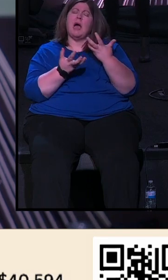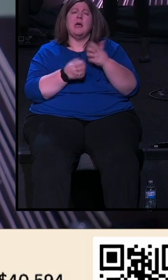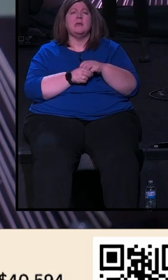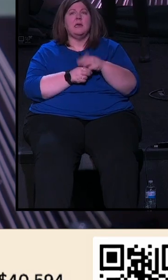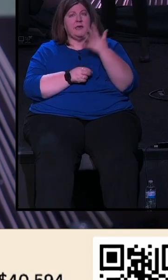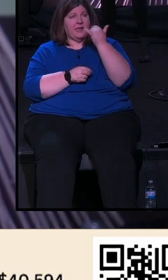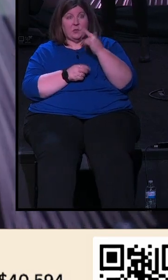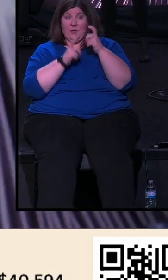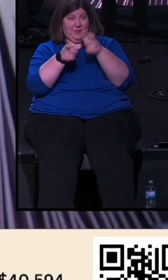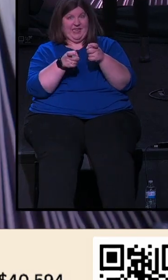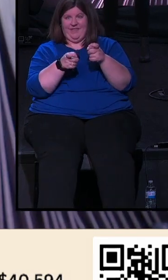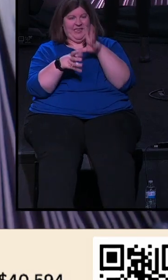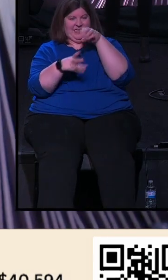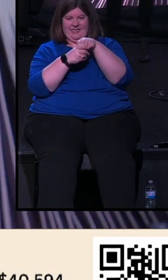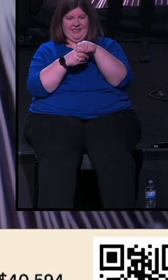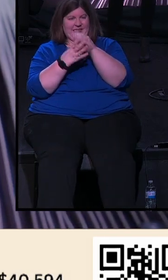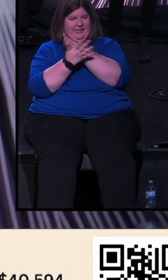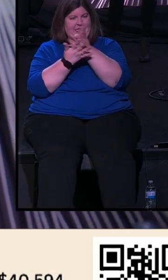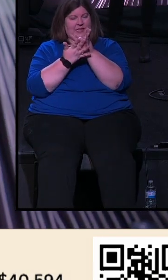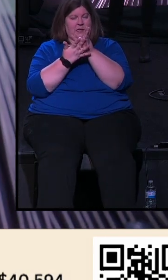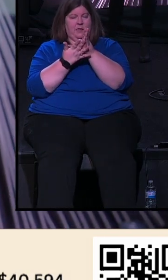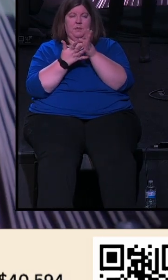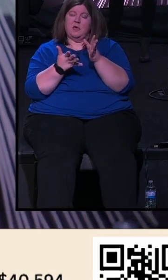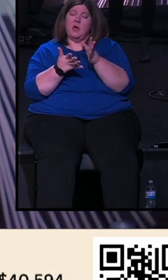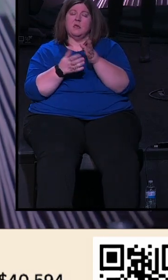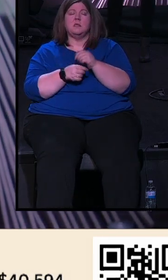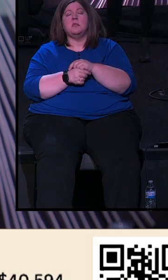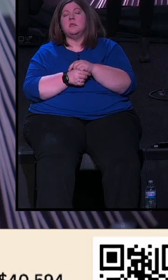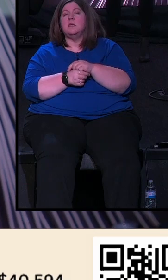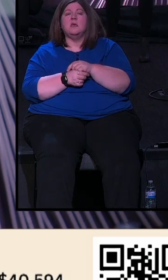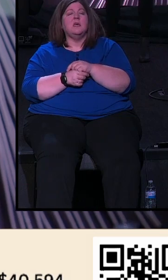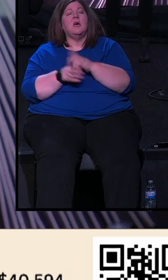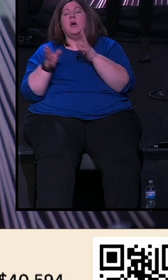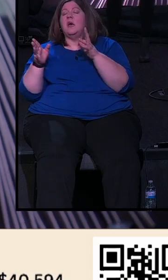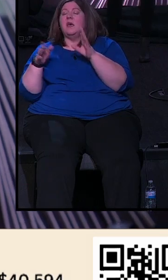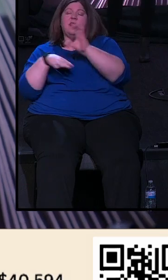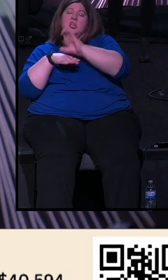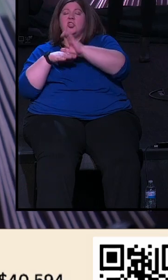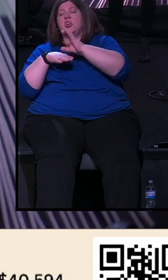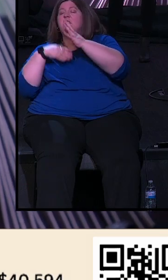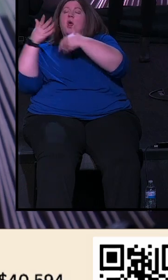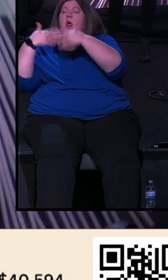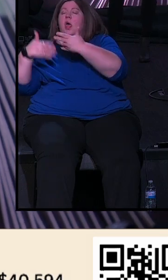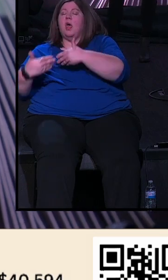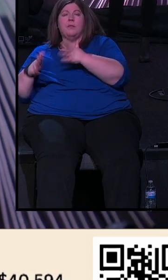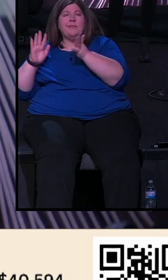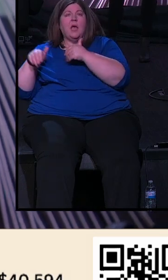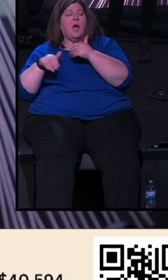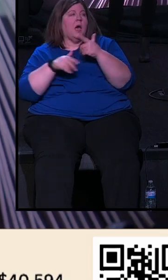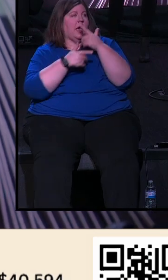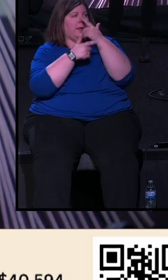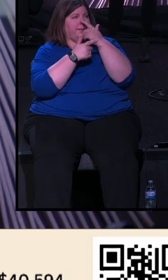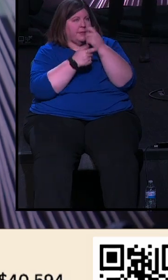we put giving right here in this section, is because I care a lot less about the organizational health of our church, and I care a lot more about